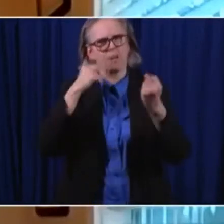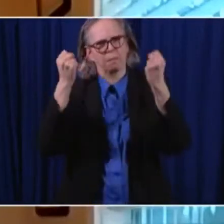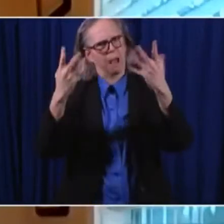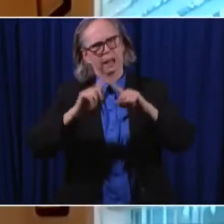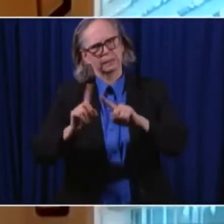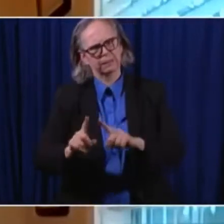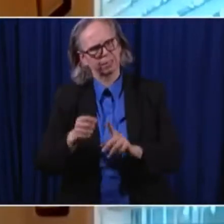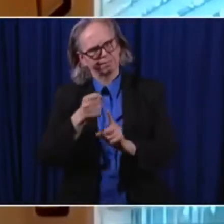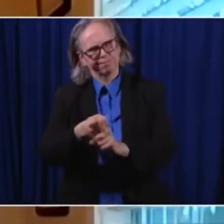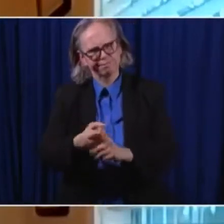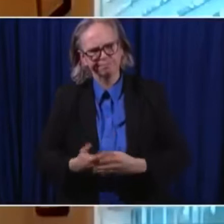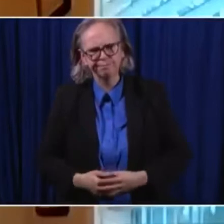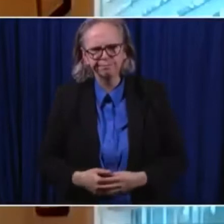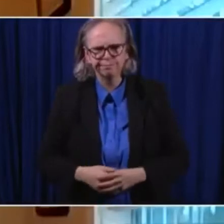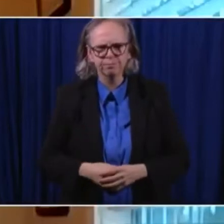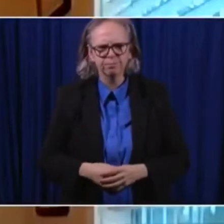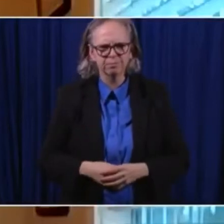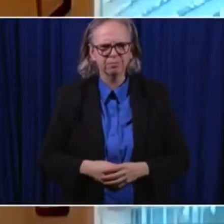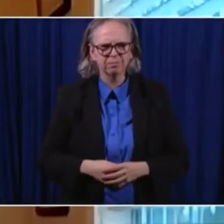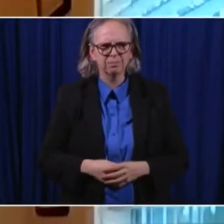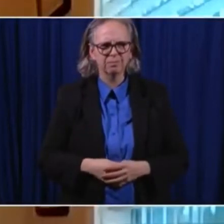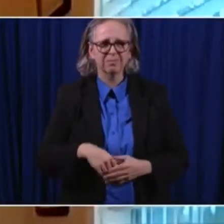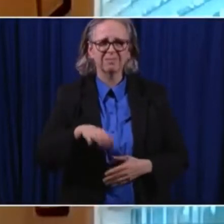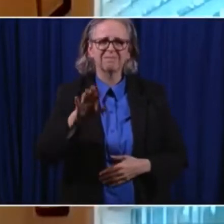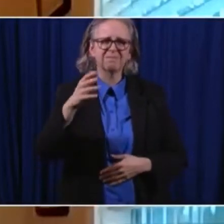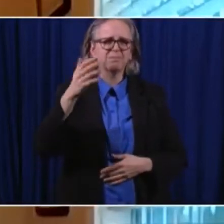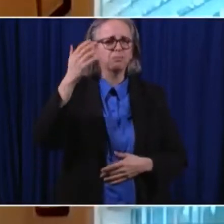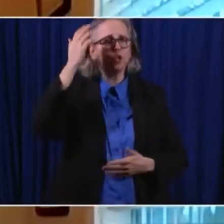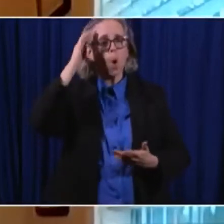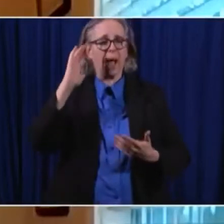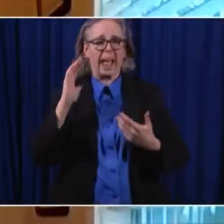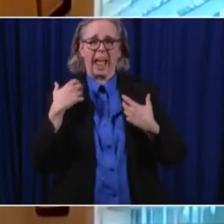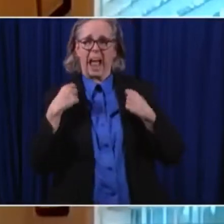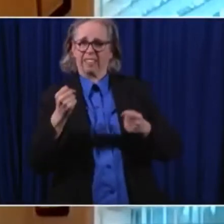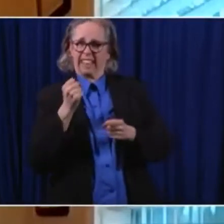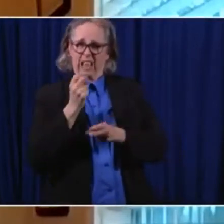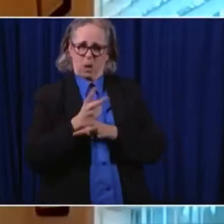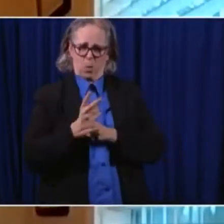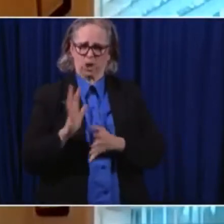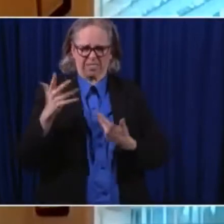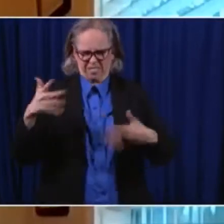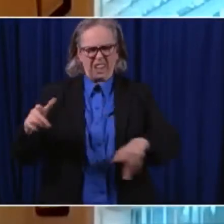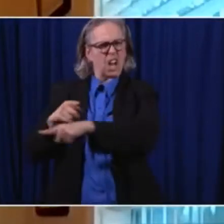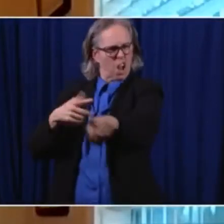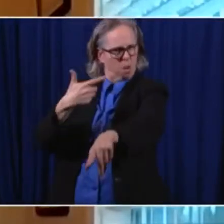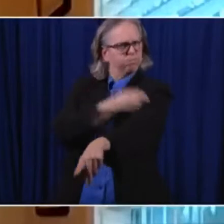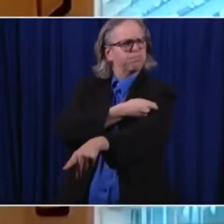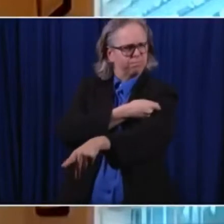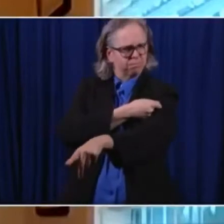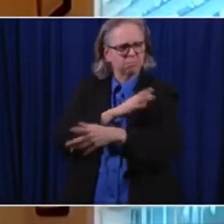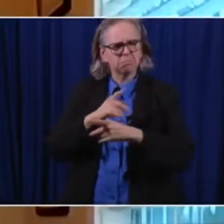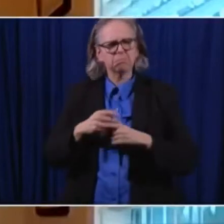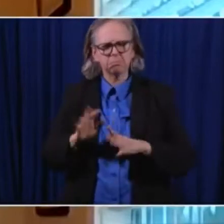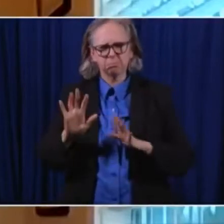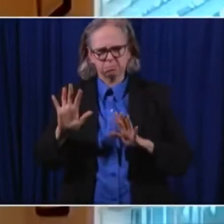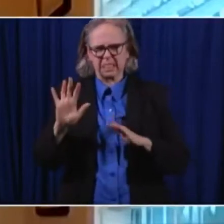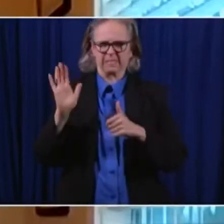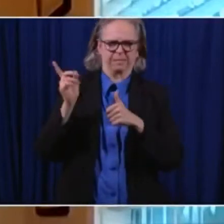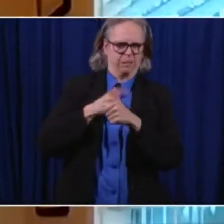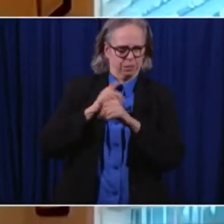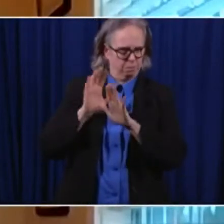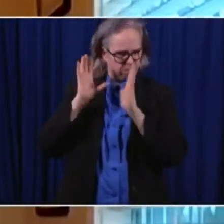of vaccinating our healthcare workforce, the good news is that our hospitals vaccinate